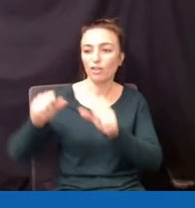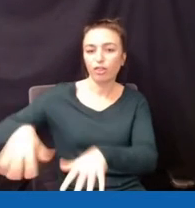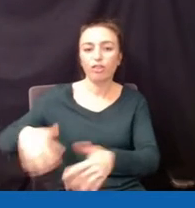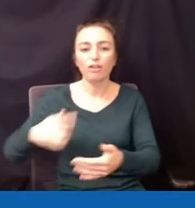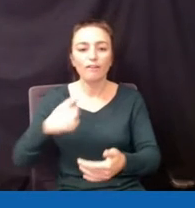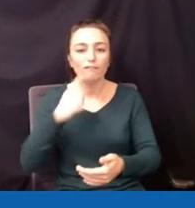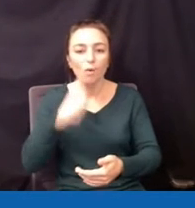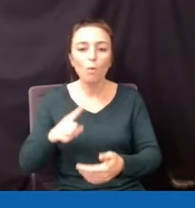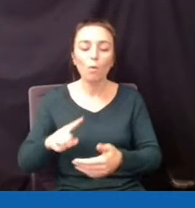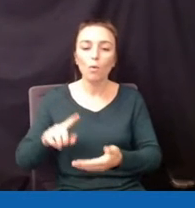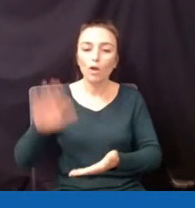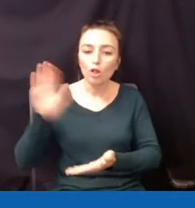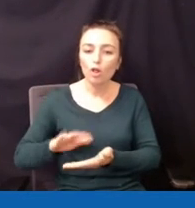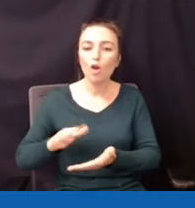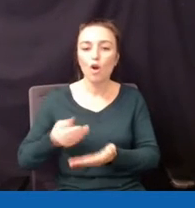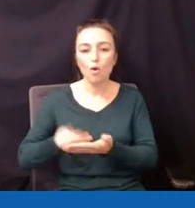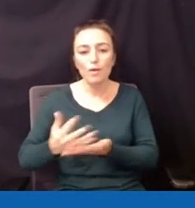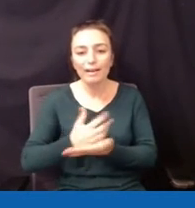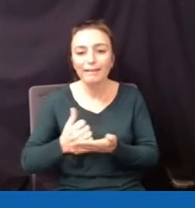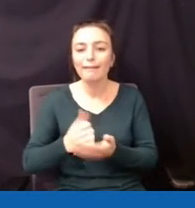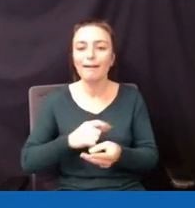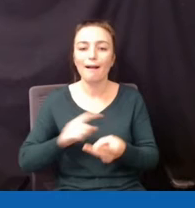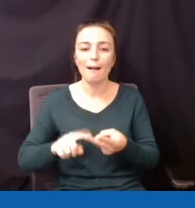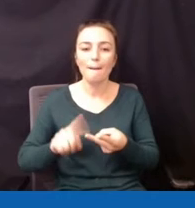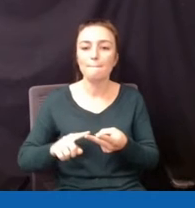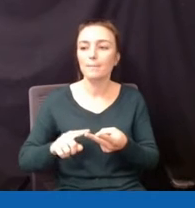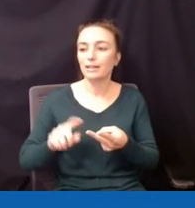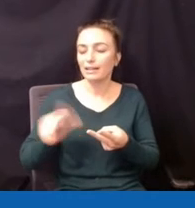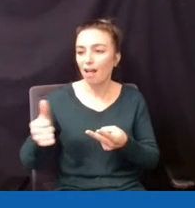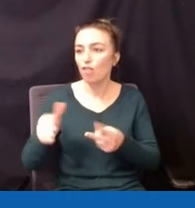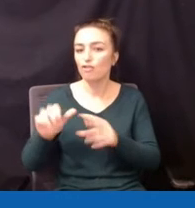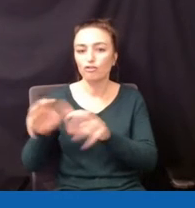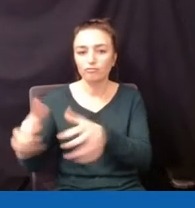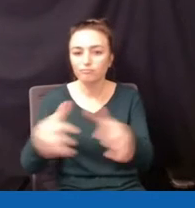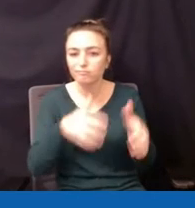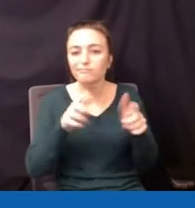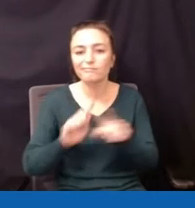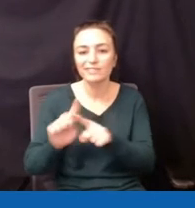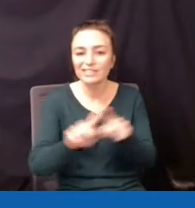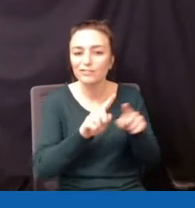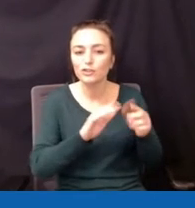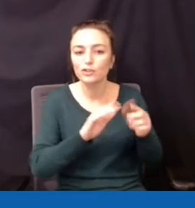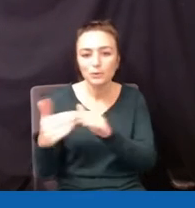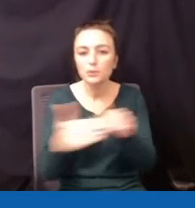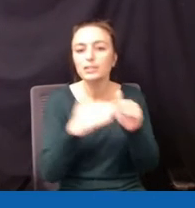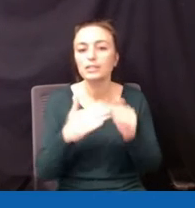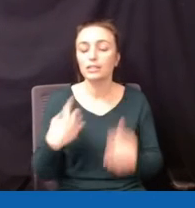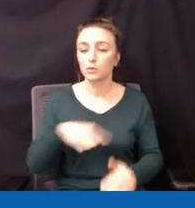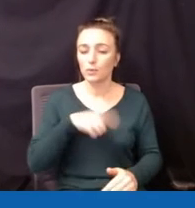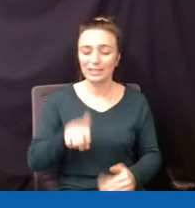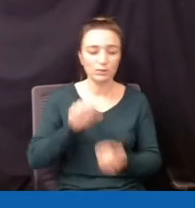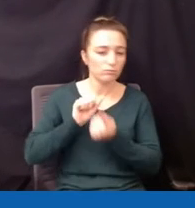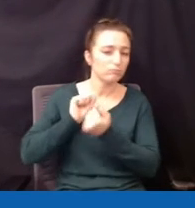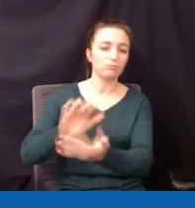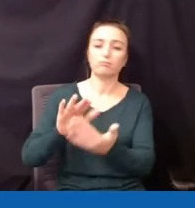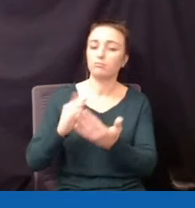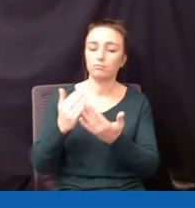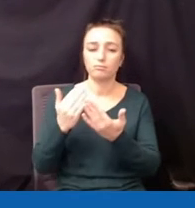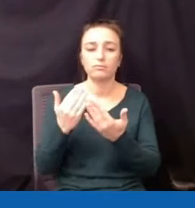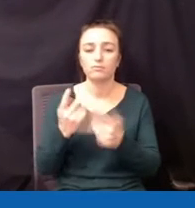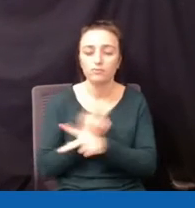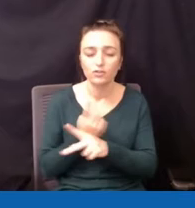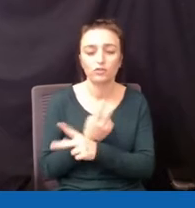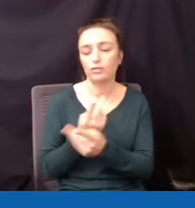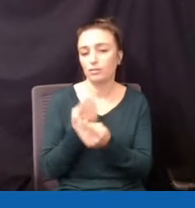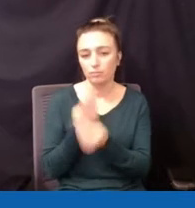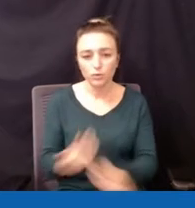disadvantaged and marginalized communities. And this is the inequity that we need to address while we simultaneously try to improve the mental health